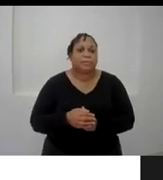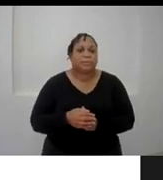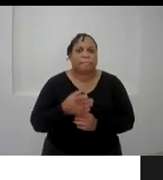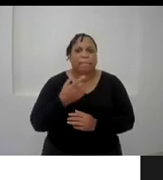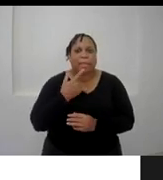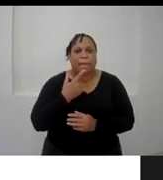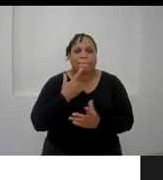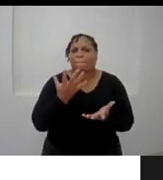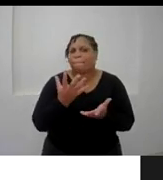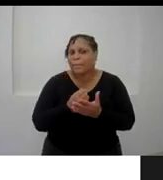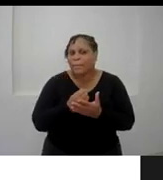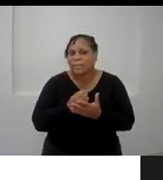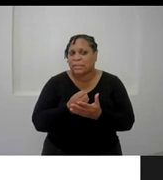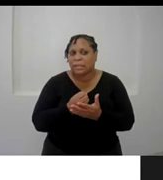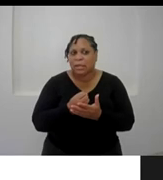Some of the